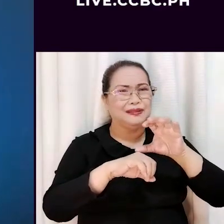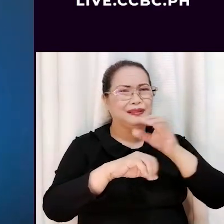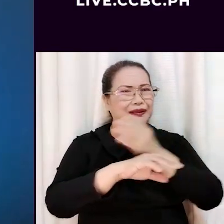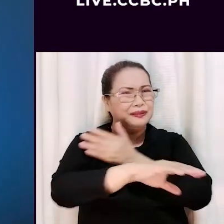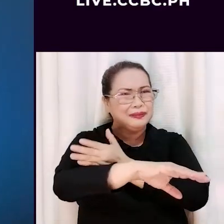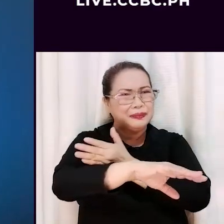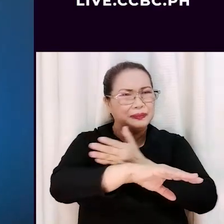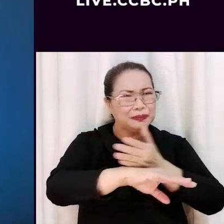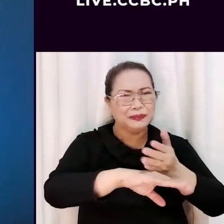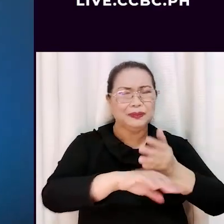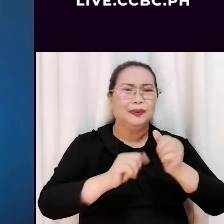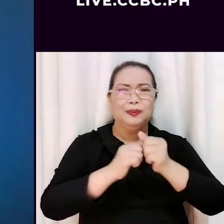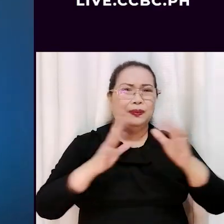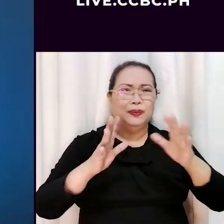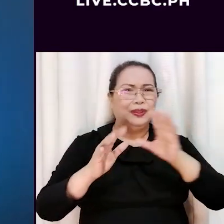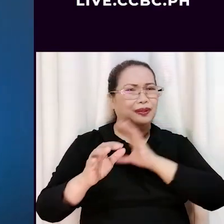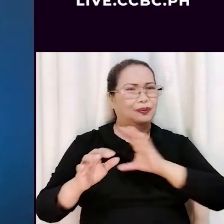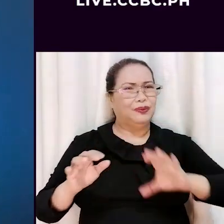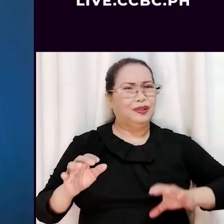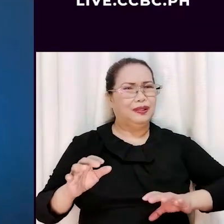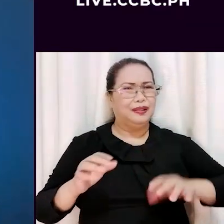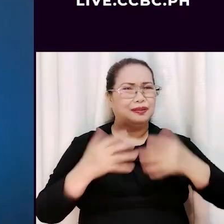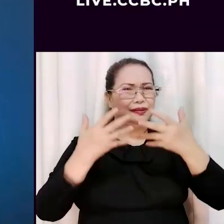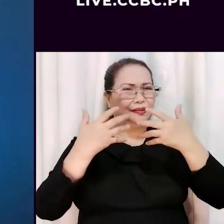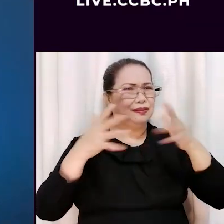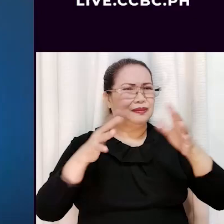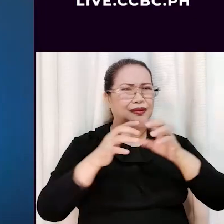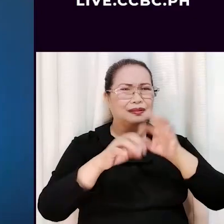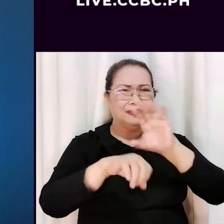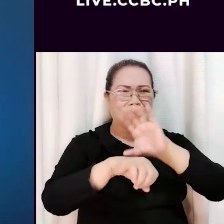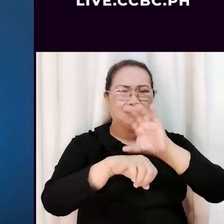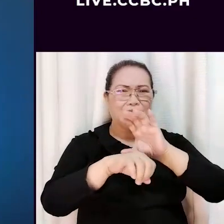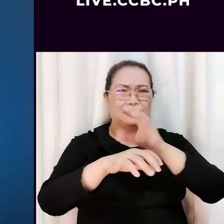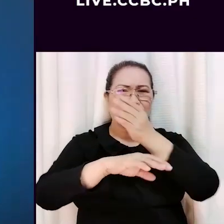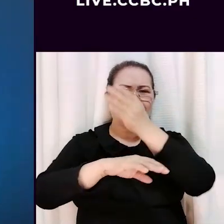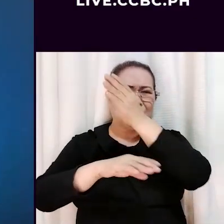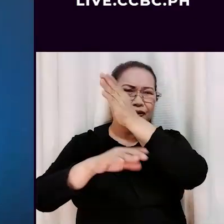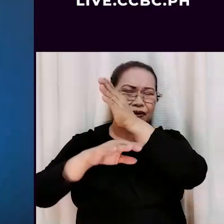church without Christ already. And so you'd see this descending